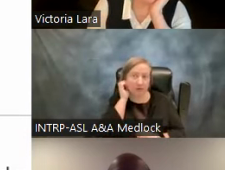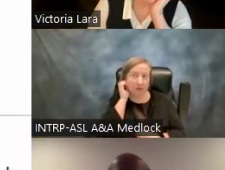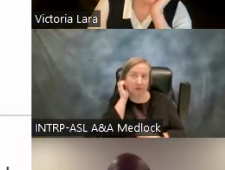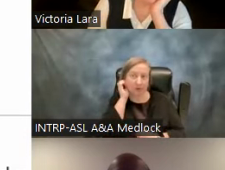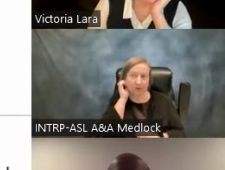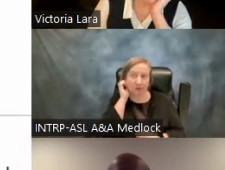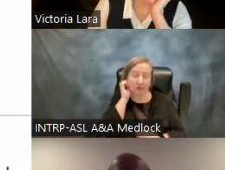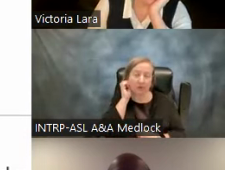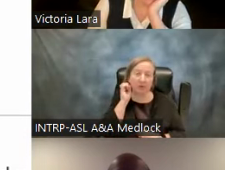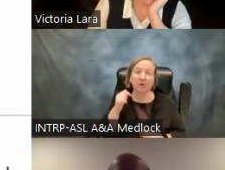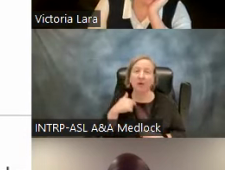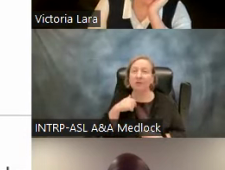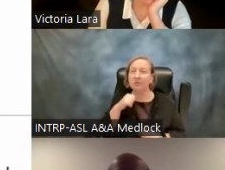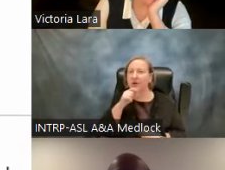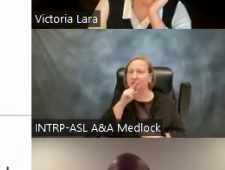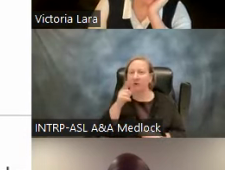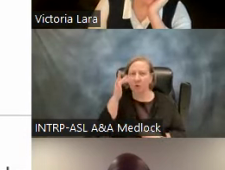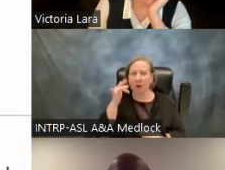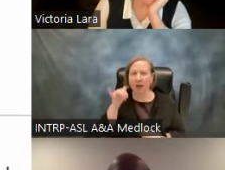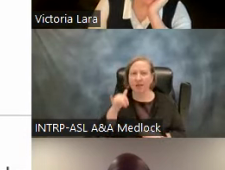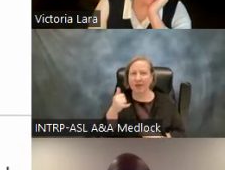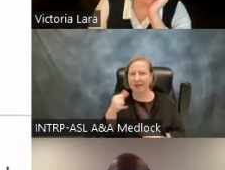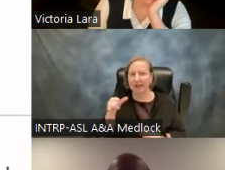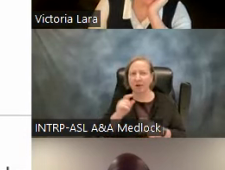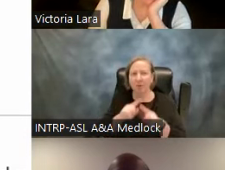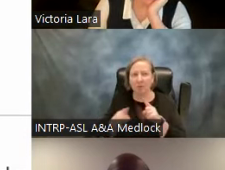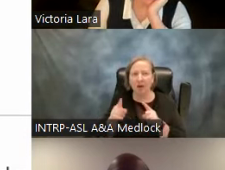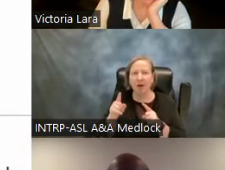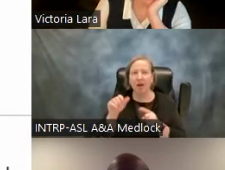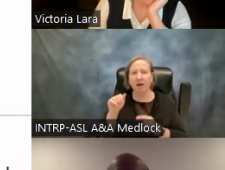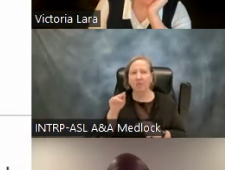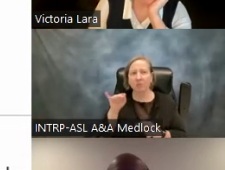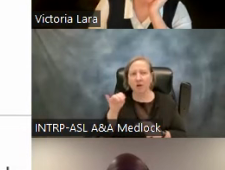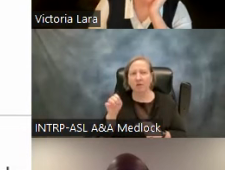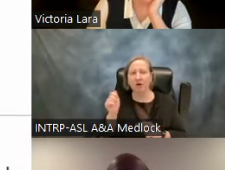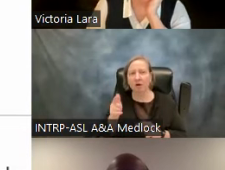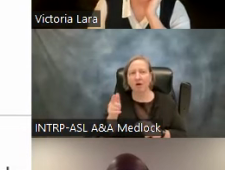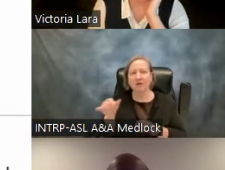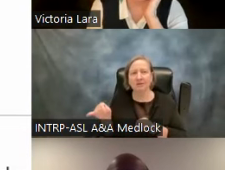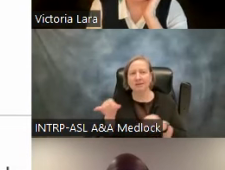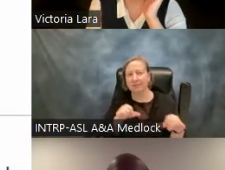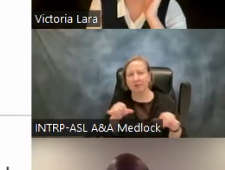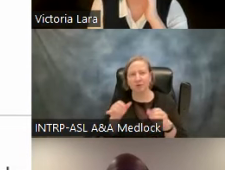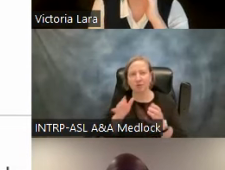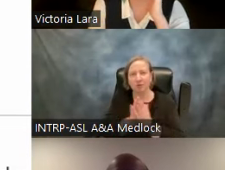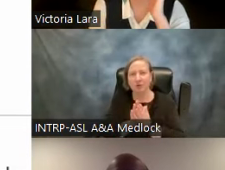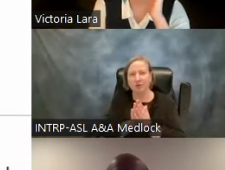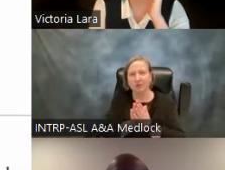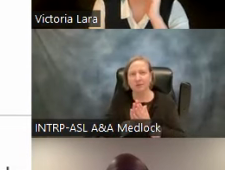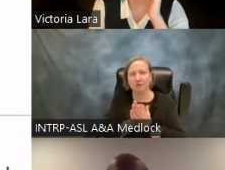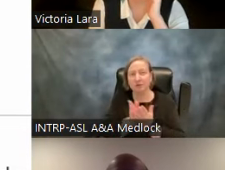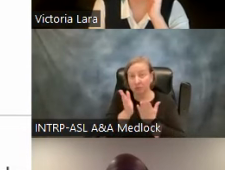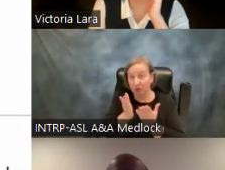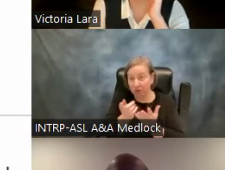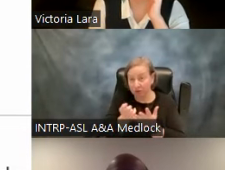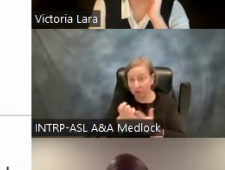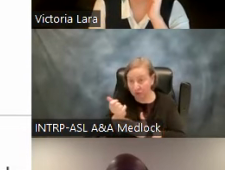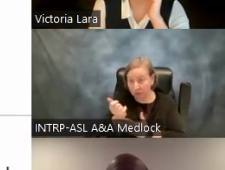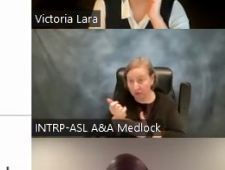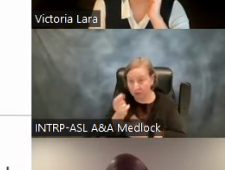Right, well, I'm not sure why that got highlighted in yellow, but I think above all other similar requests is being proposed to be cut, is my